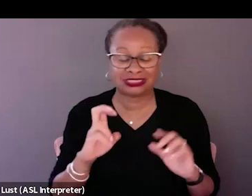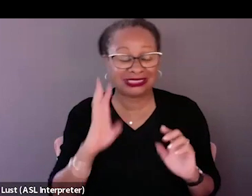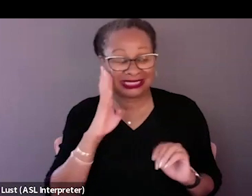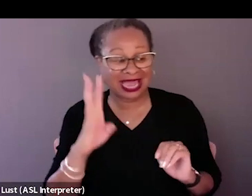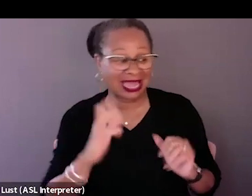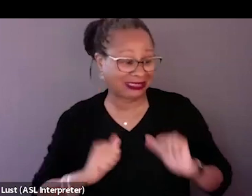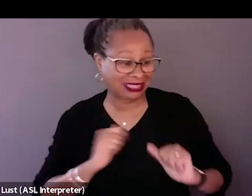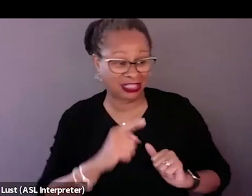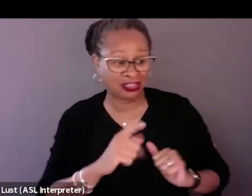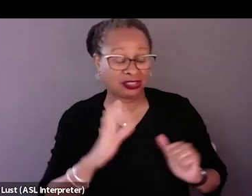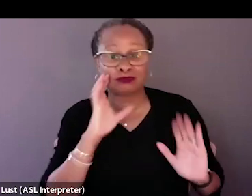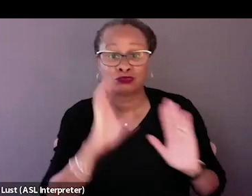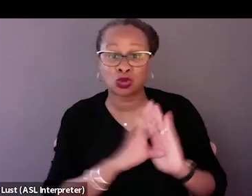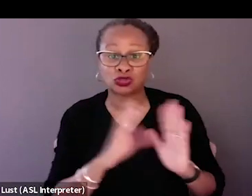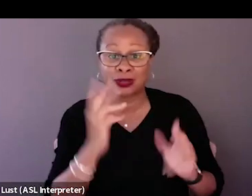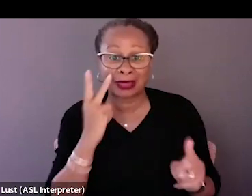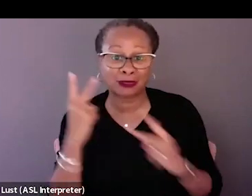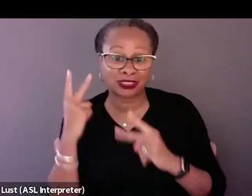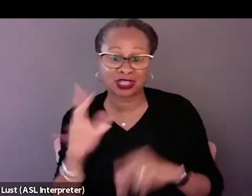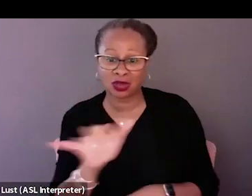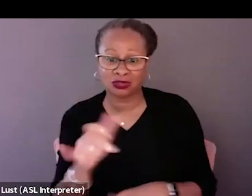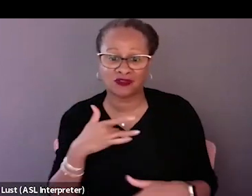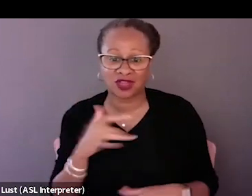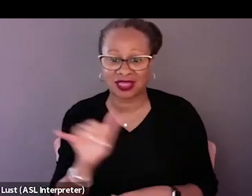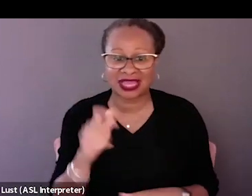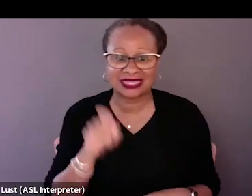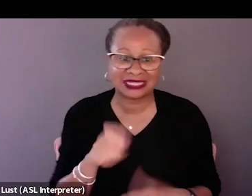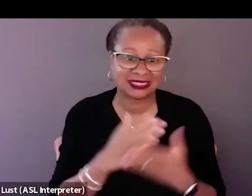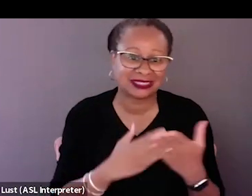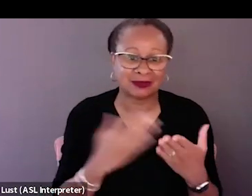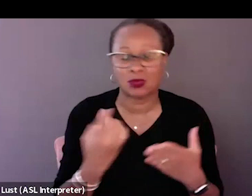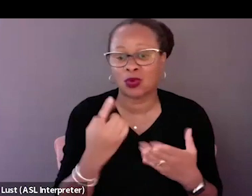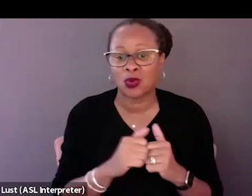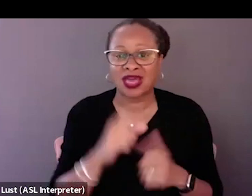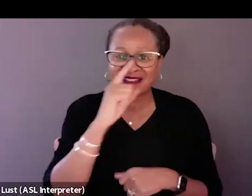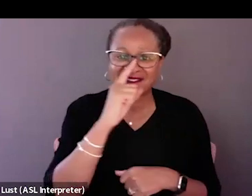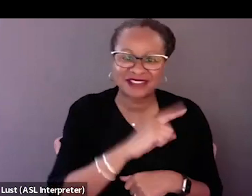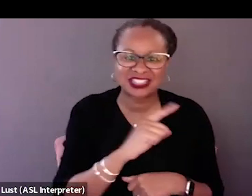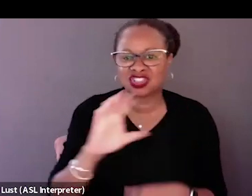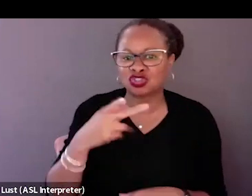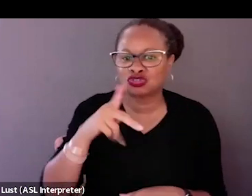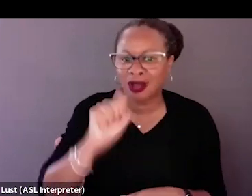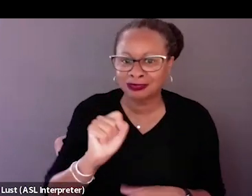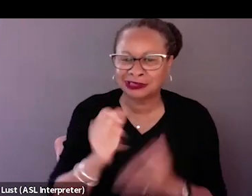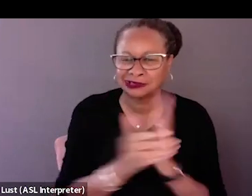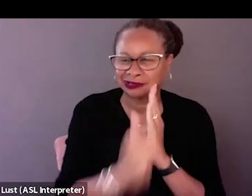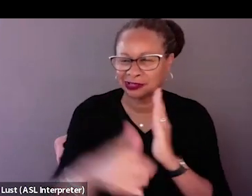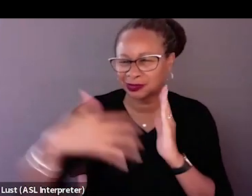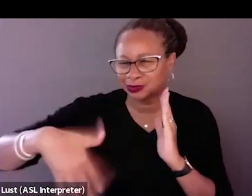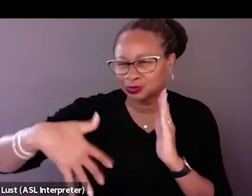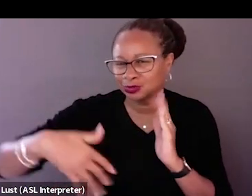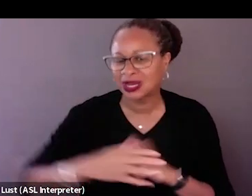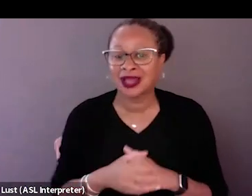memories, I also felt like I needed somebody with fiction chops and sense